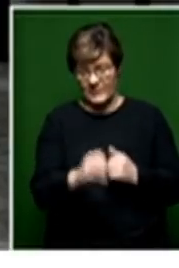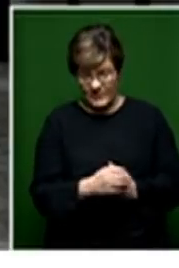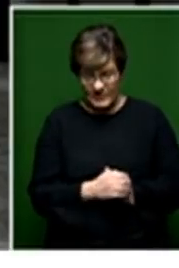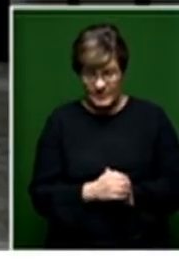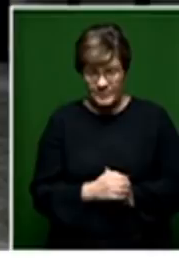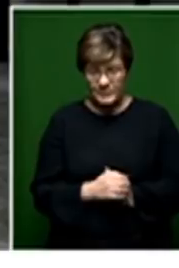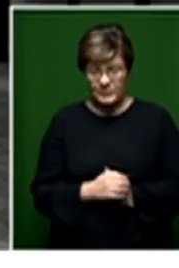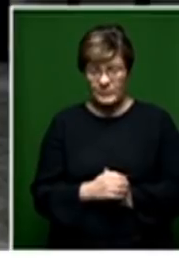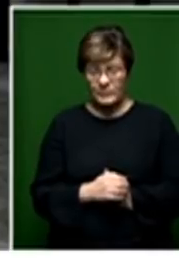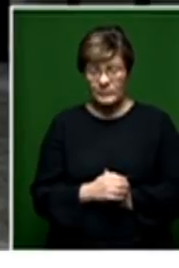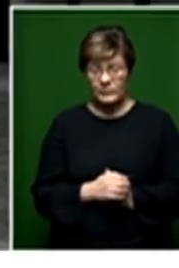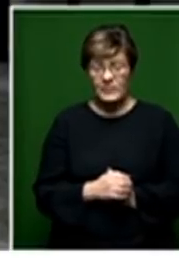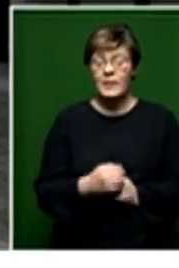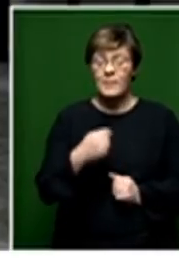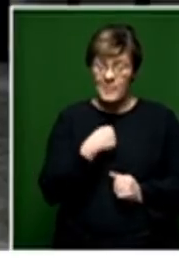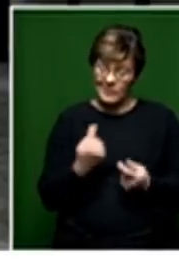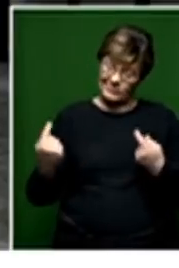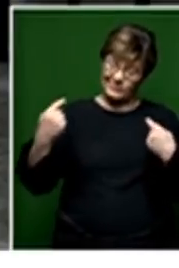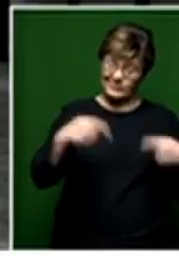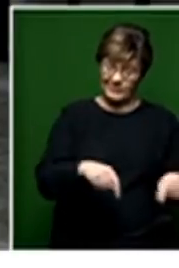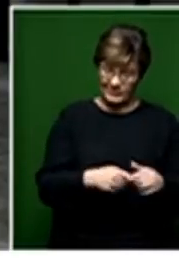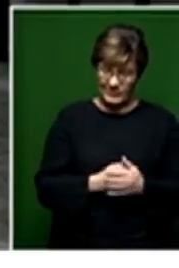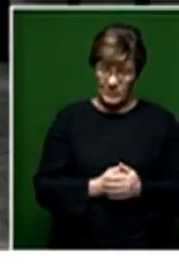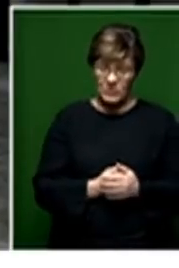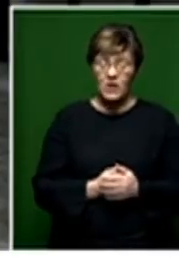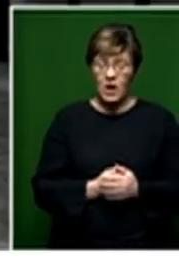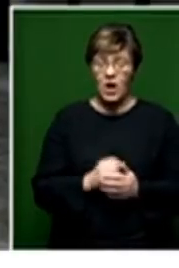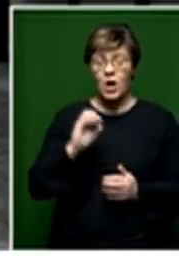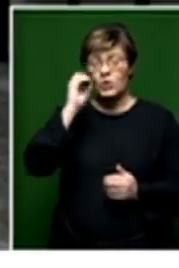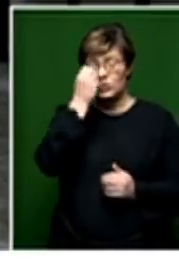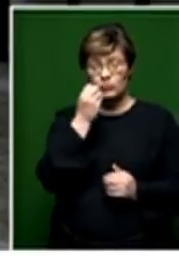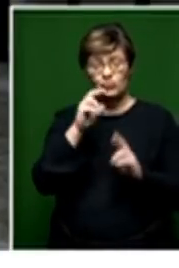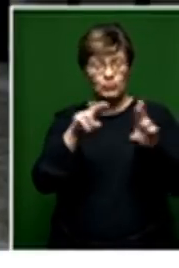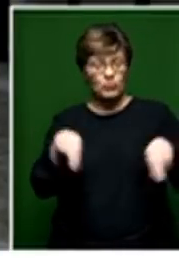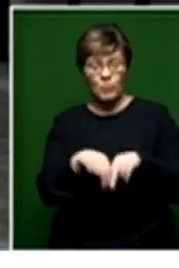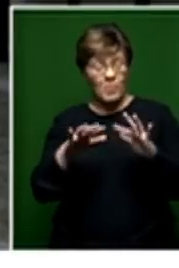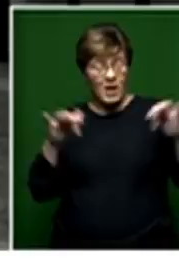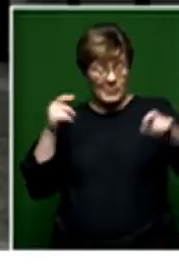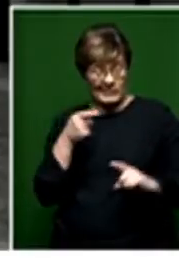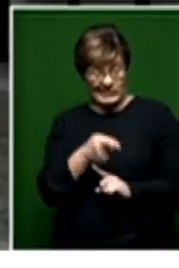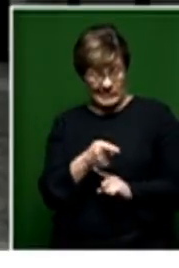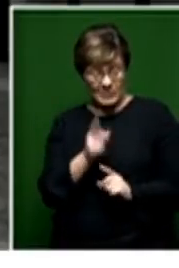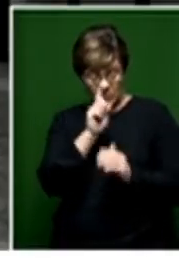few occasions that I have had to come into our newsroom here at Parliament,